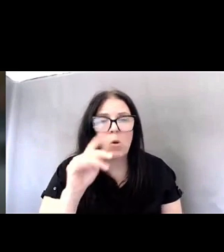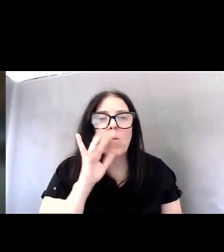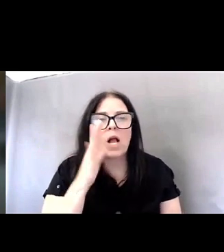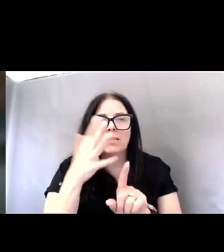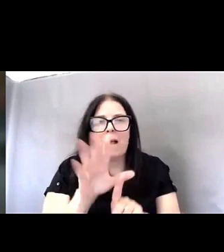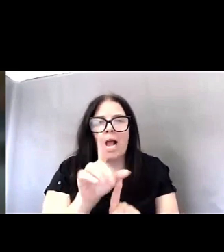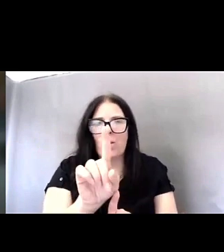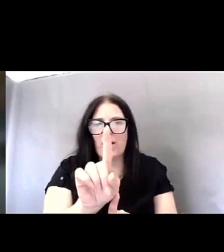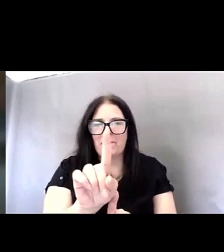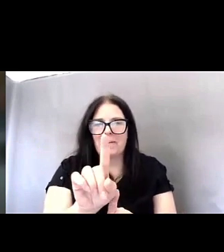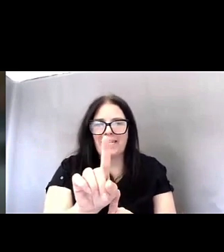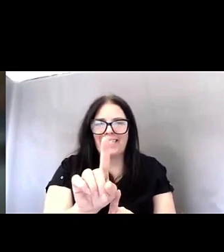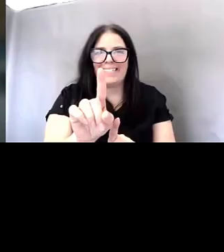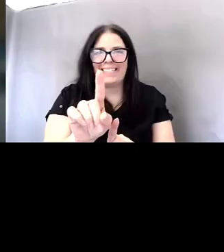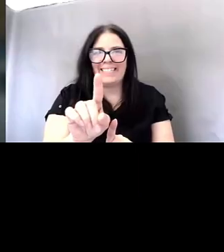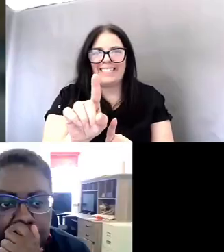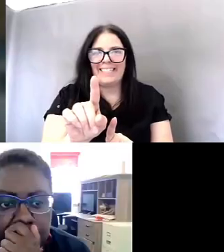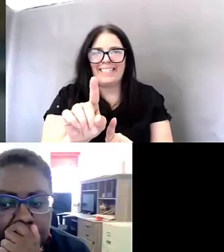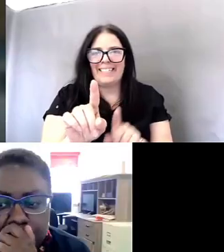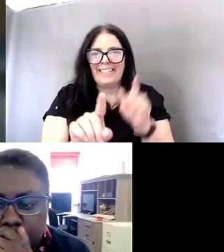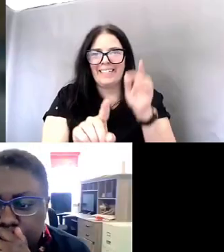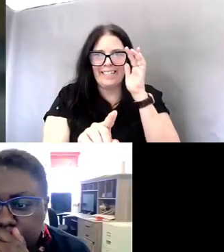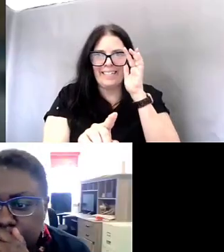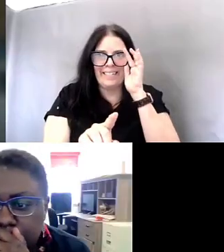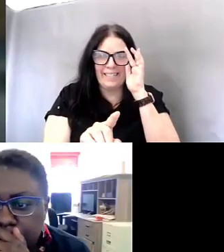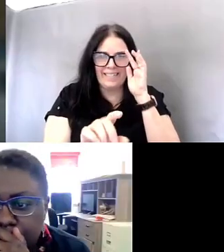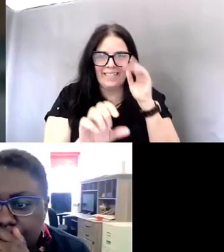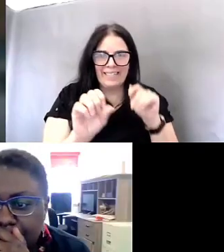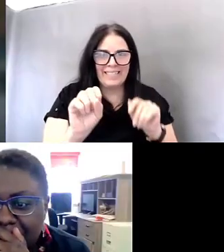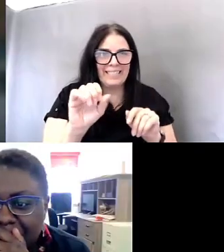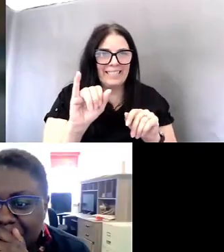give me 1 second. Here is Simone.